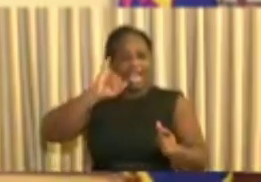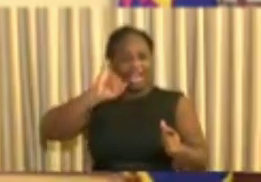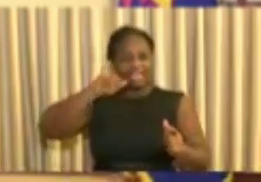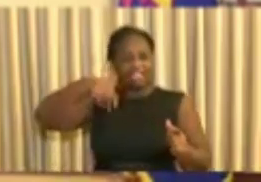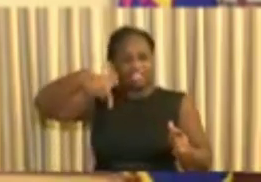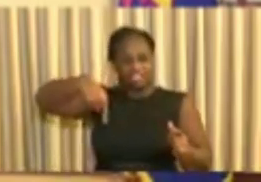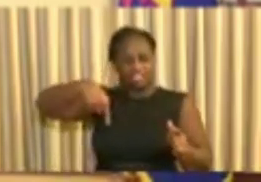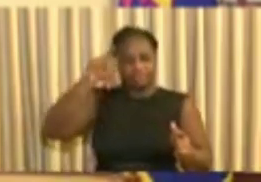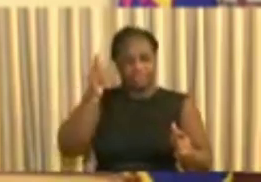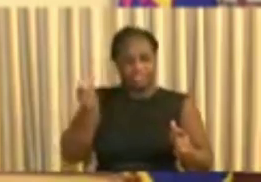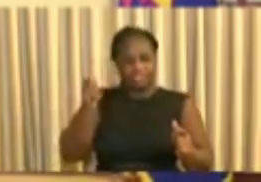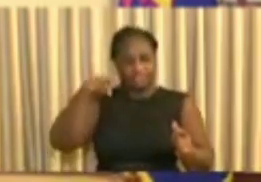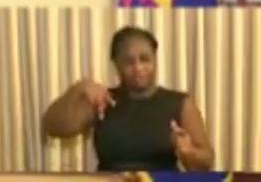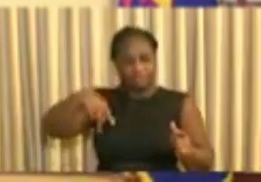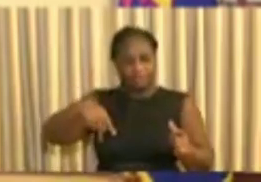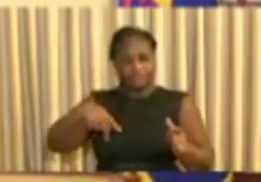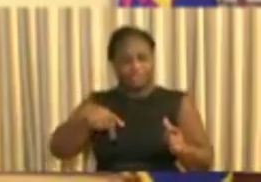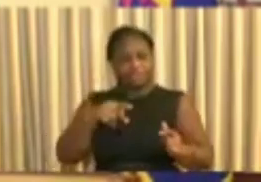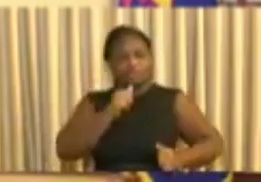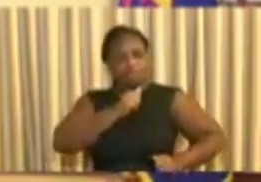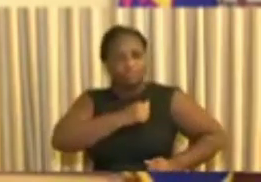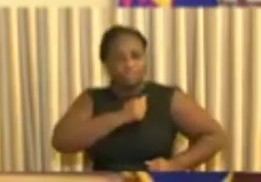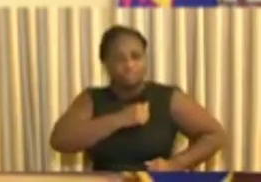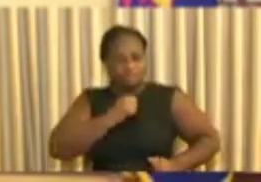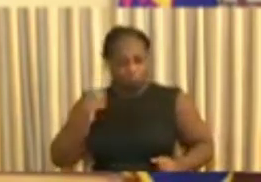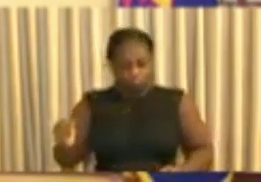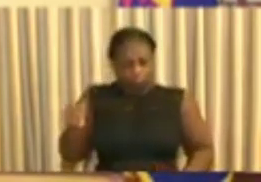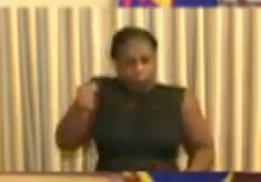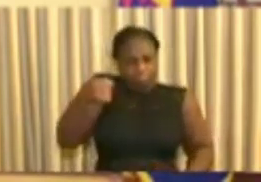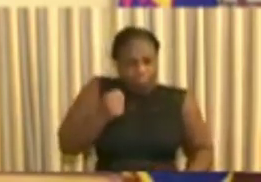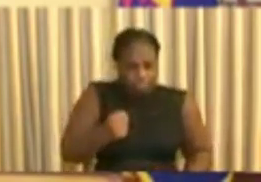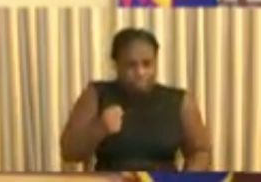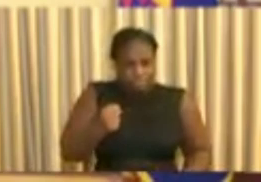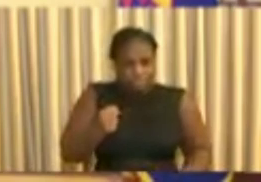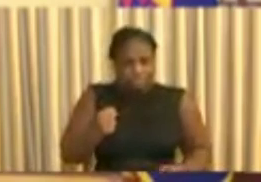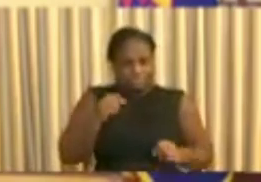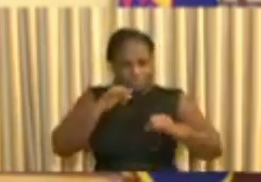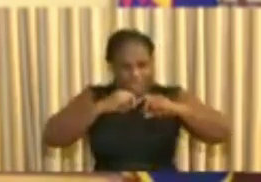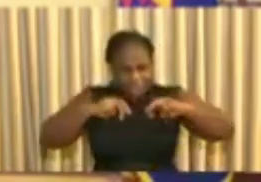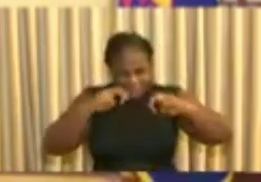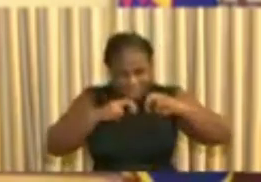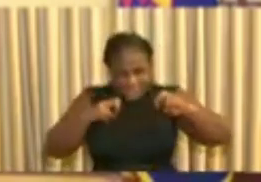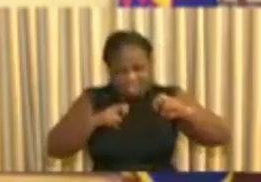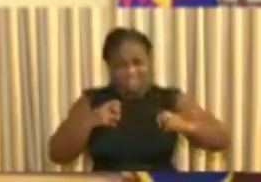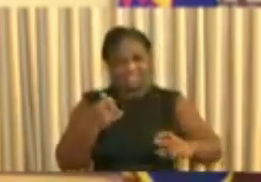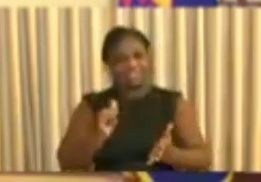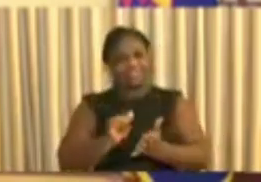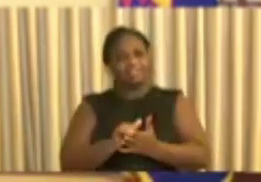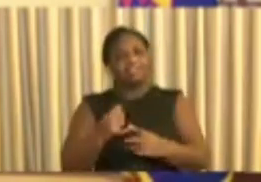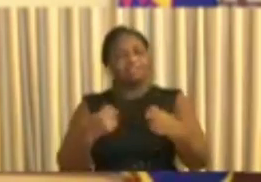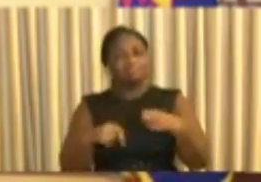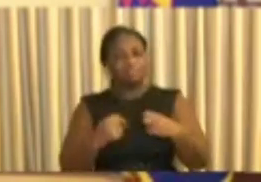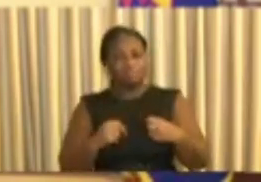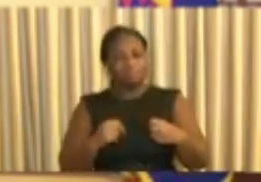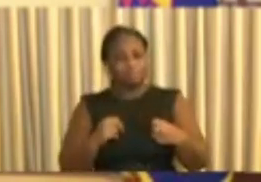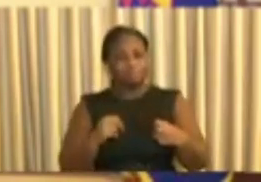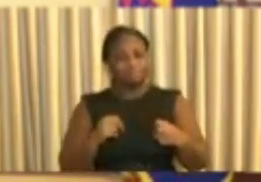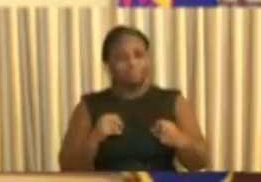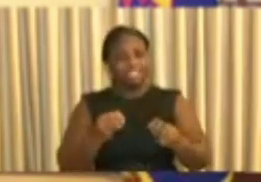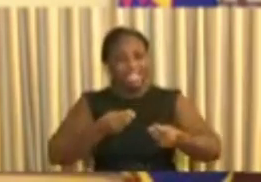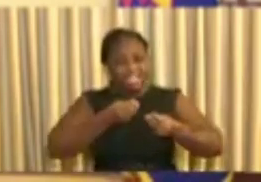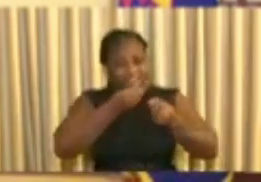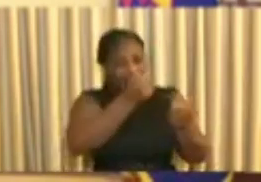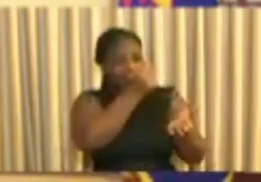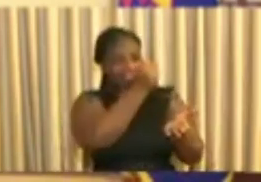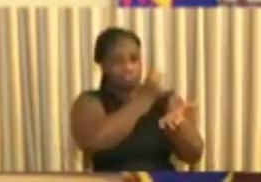the Chief of Defense Staff of the Armed Forces have taken steps to investigate such incidents, and they have given